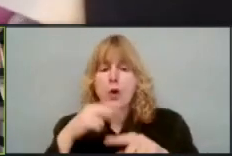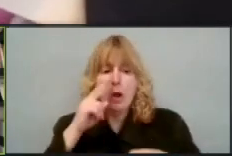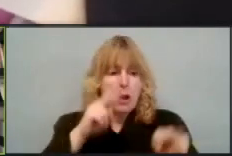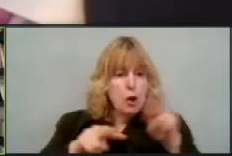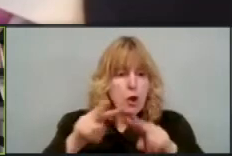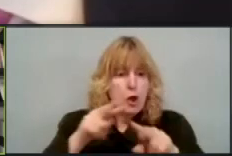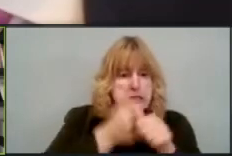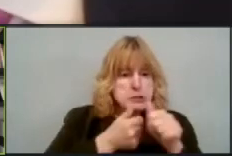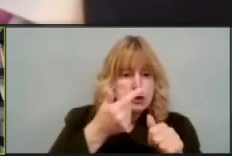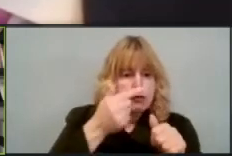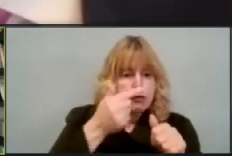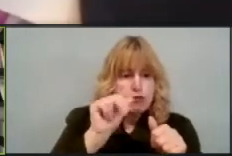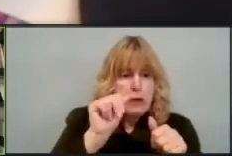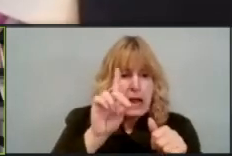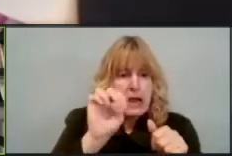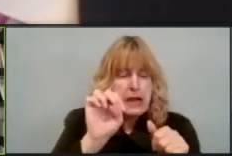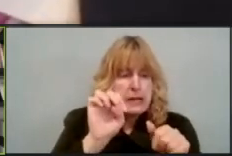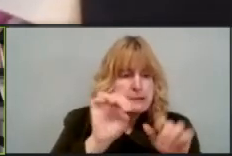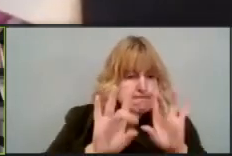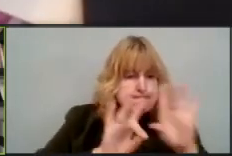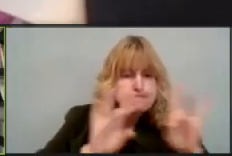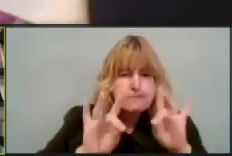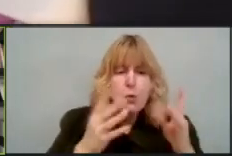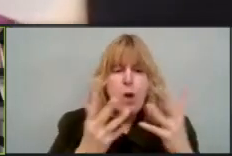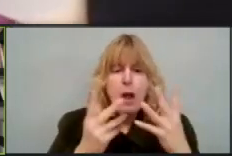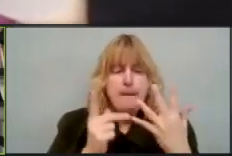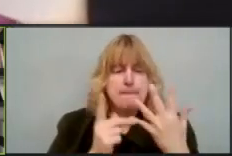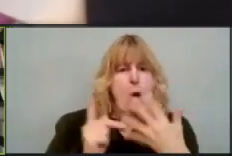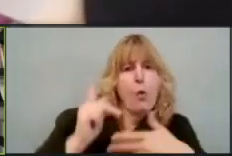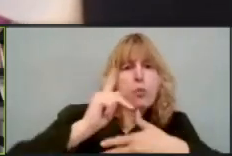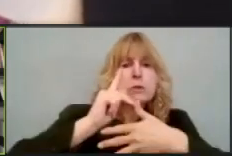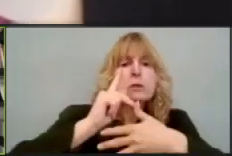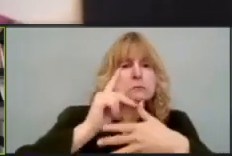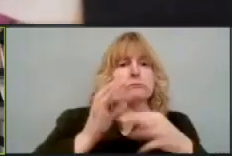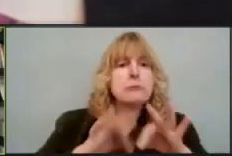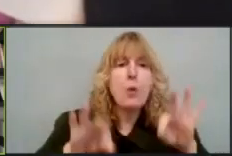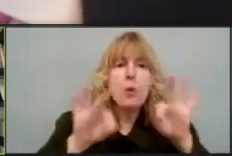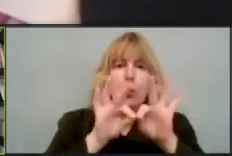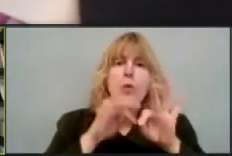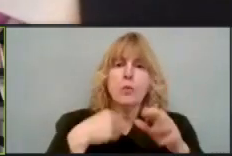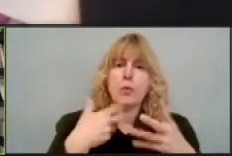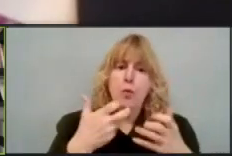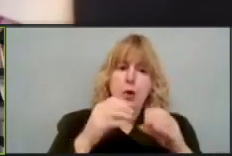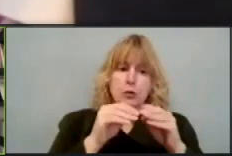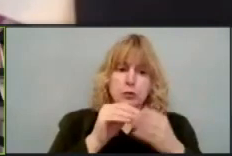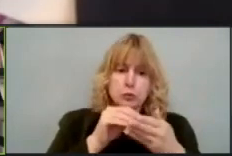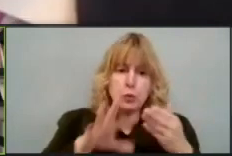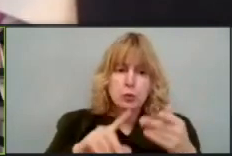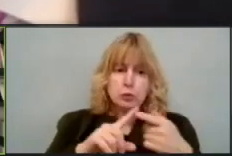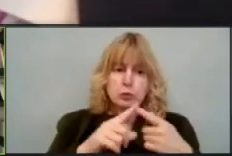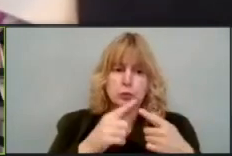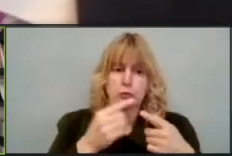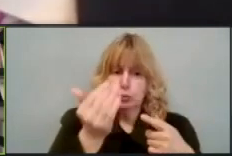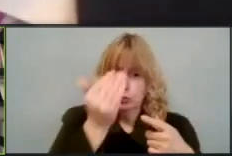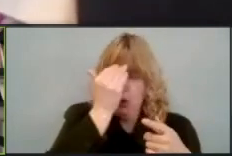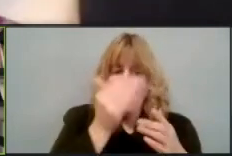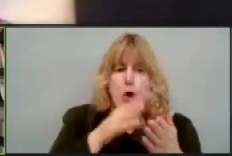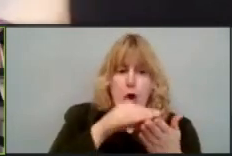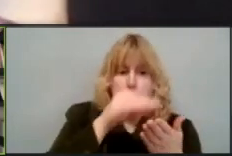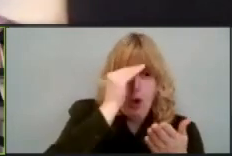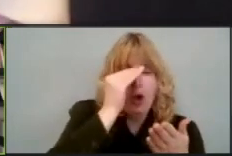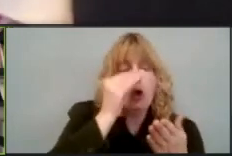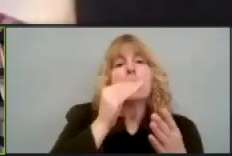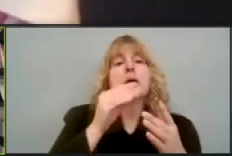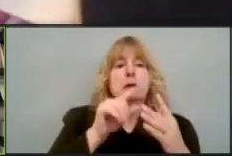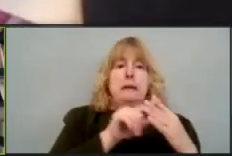we really want students to master as we begin this year and as we end this year. And that's been a part of our process as well. And so